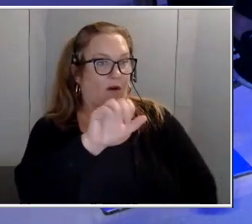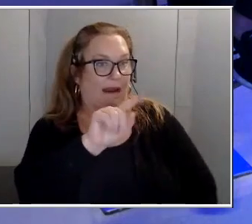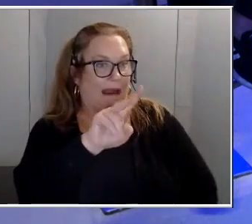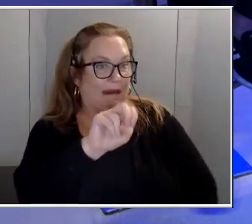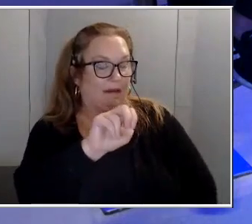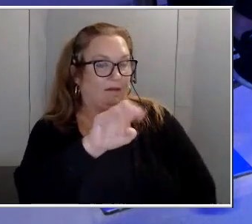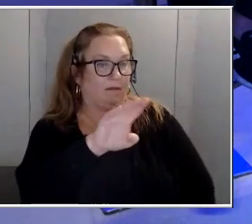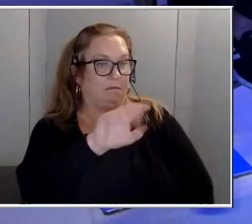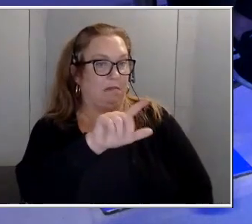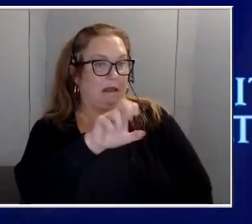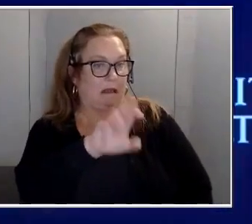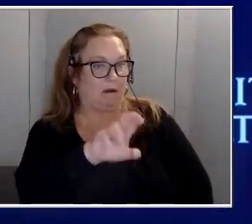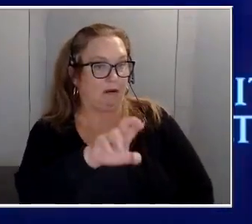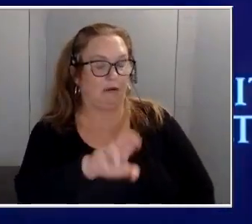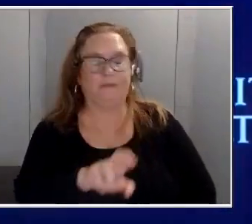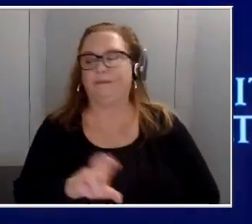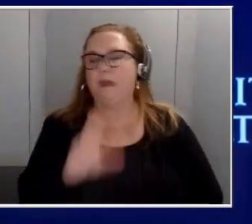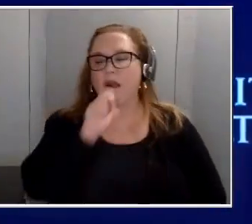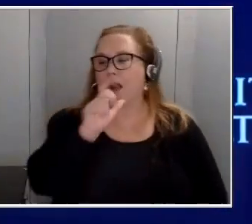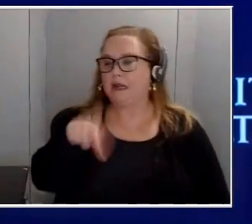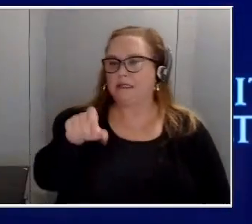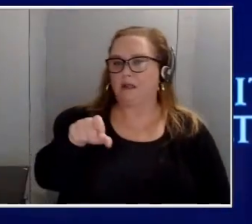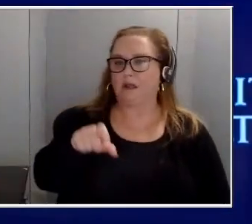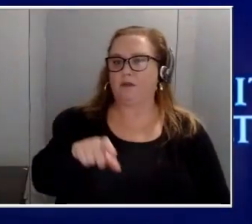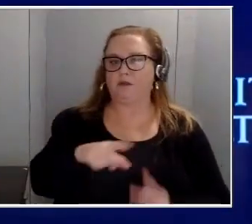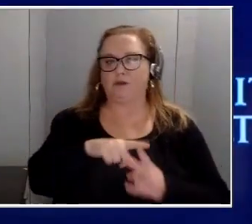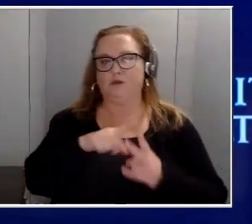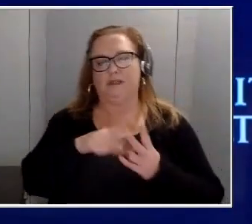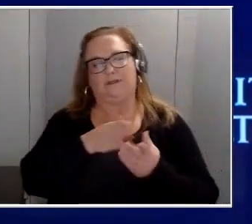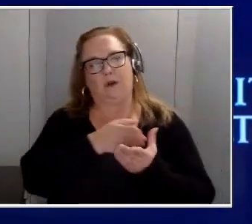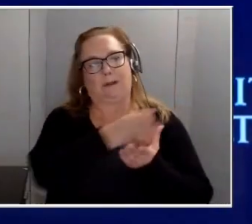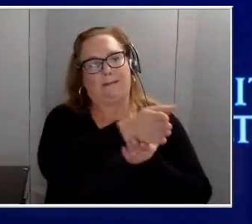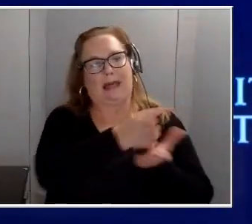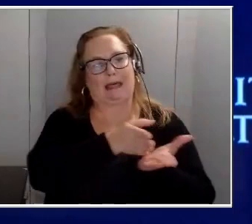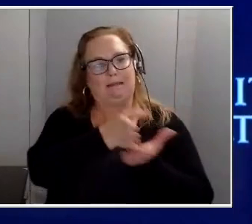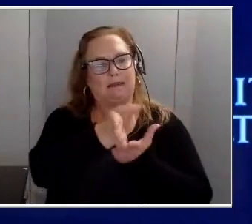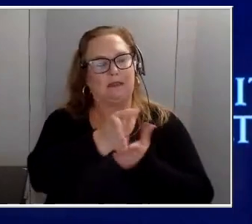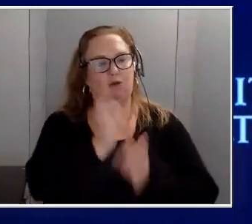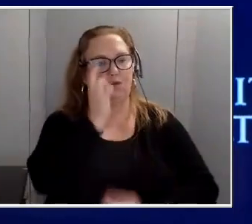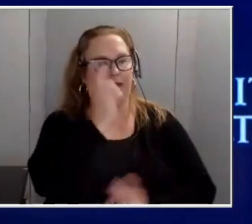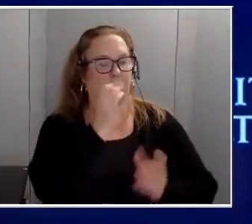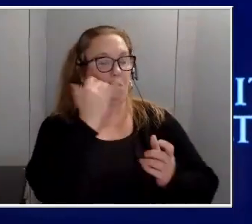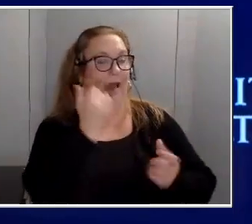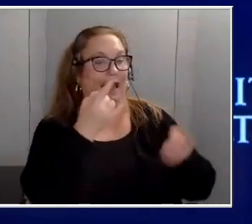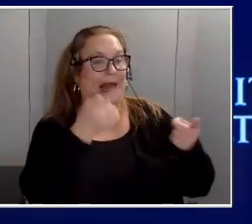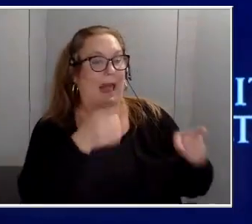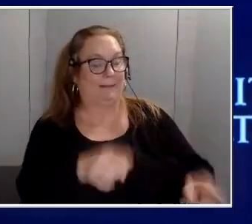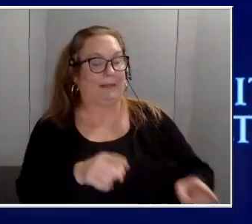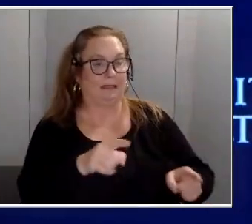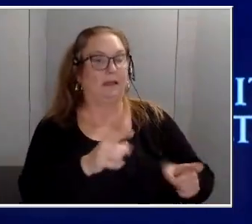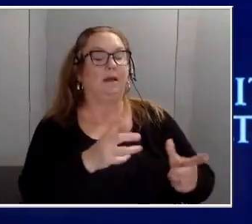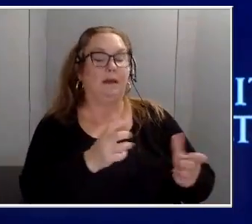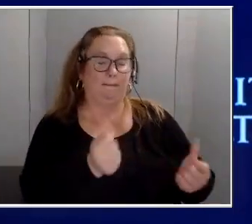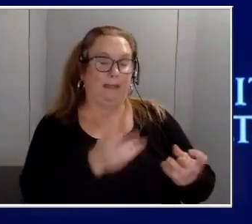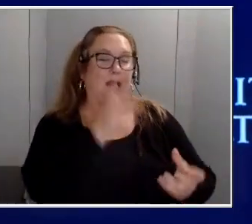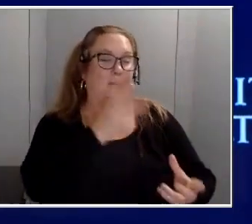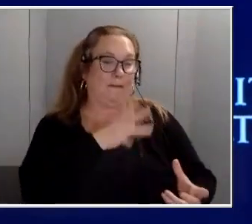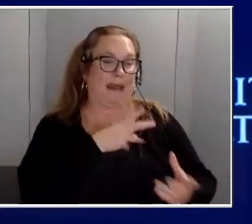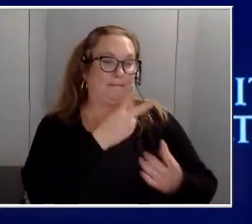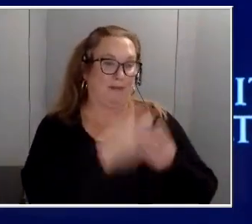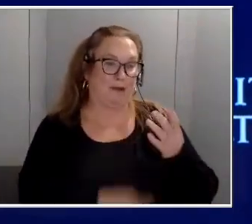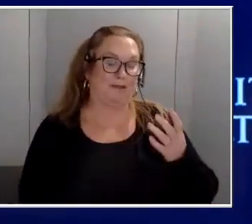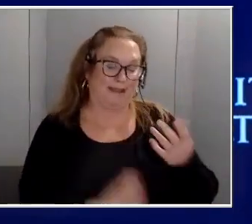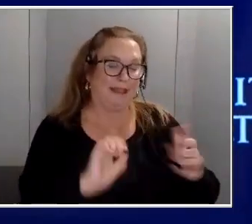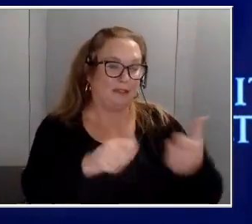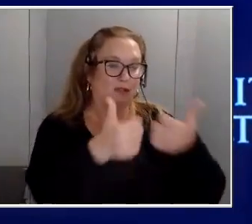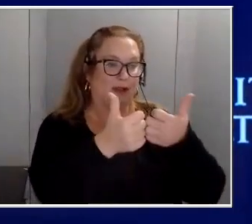necessarily. They're very two different pathophysiologies, so sort of two different reasons why they occur. And a lot of women have both, which is challenging because